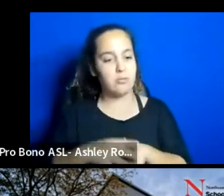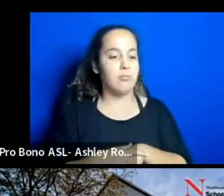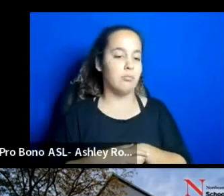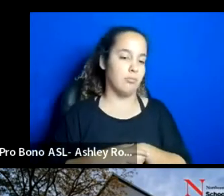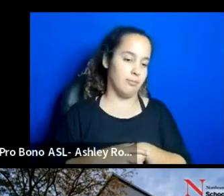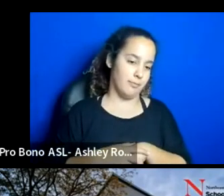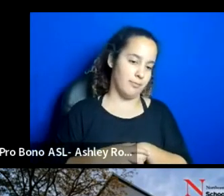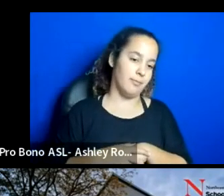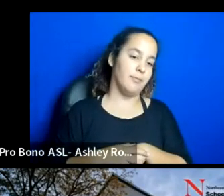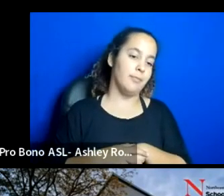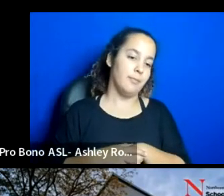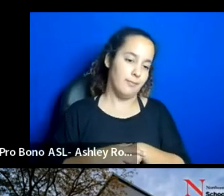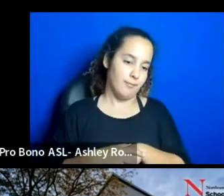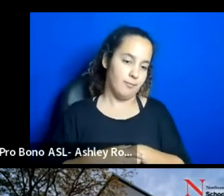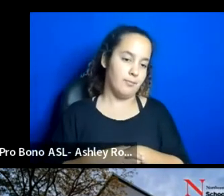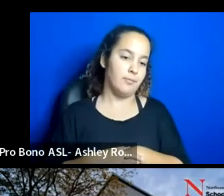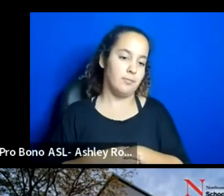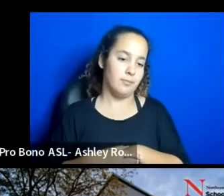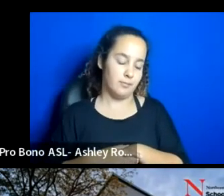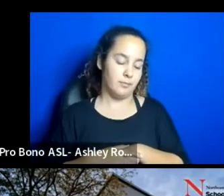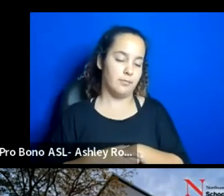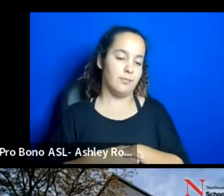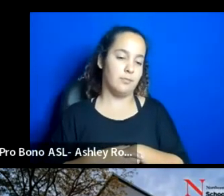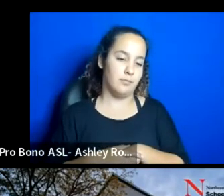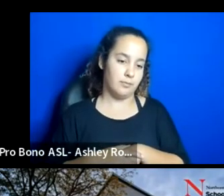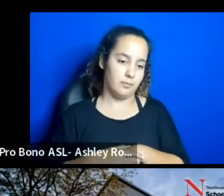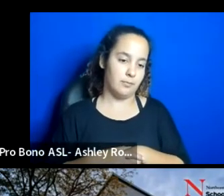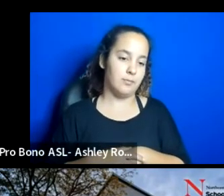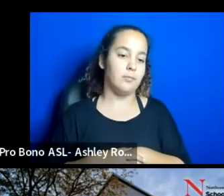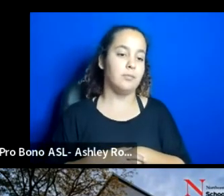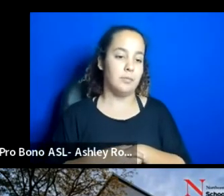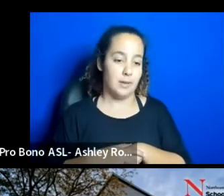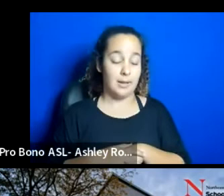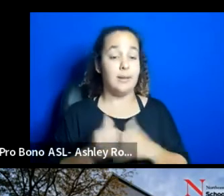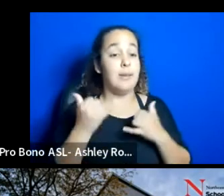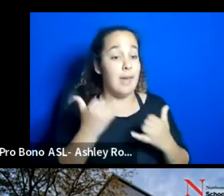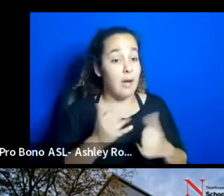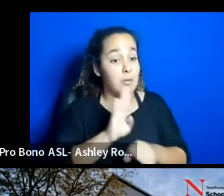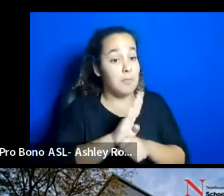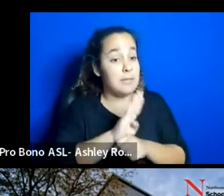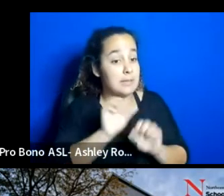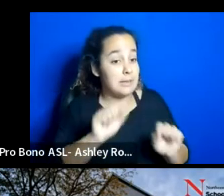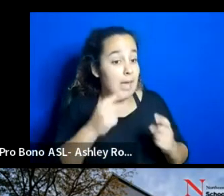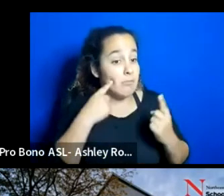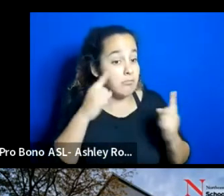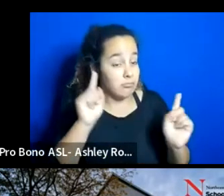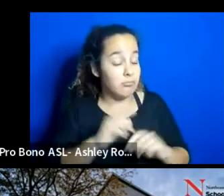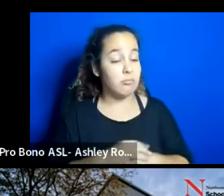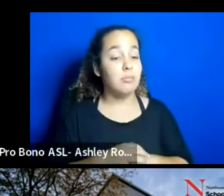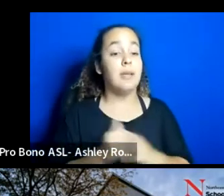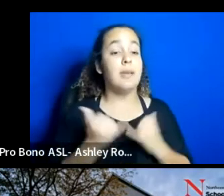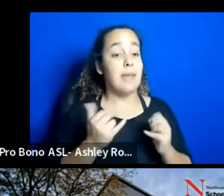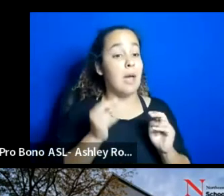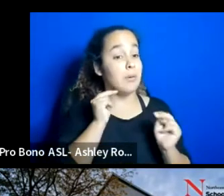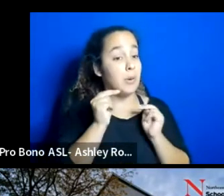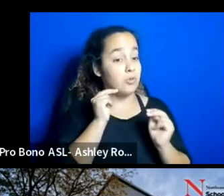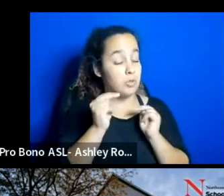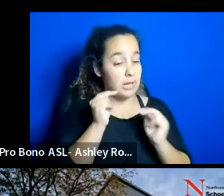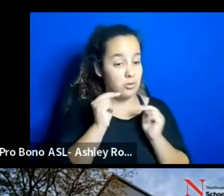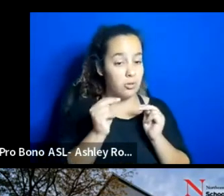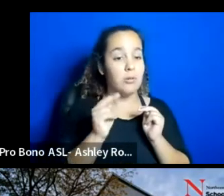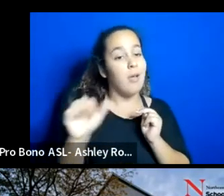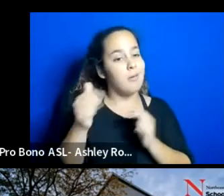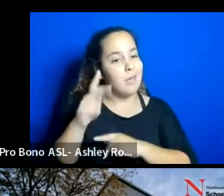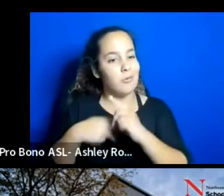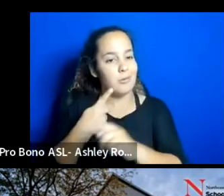fiduciary structure or an industry to flourish. To understand the centrality of negotiation, another type